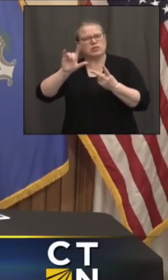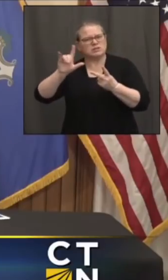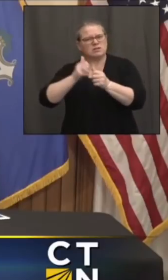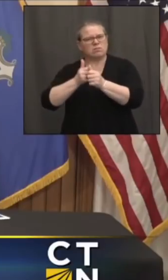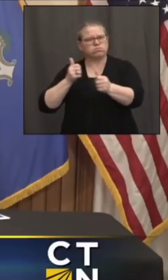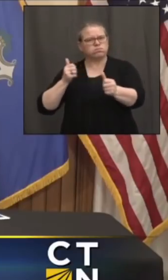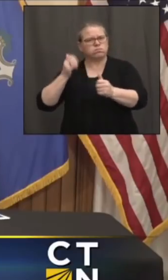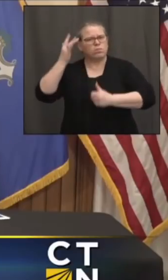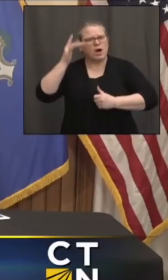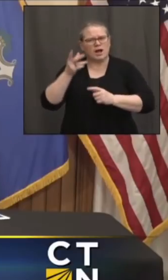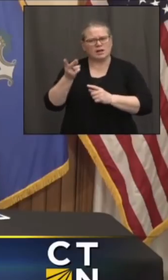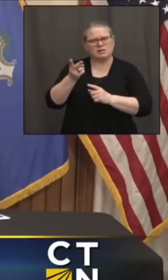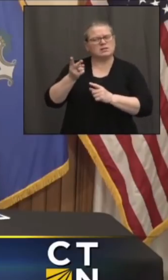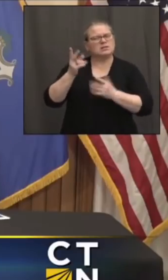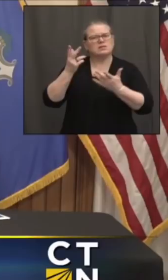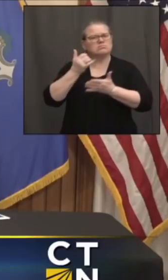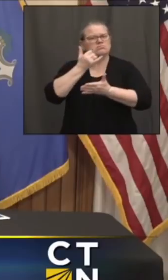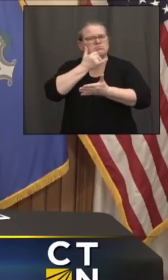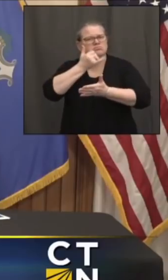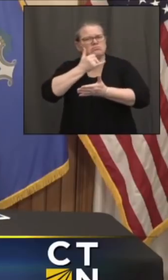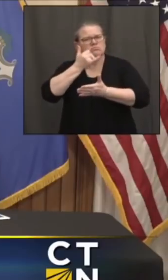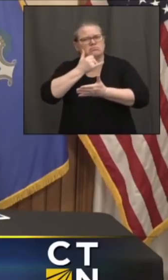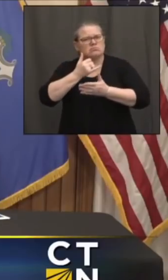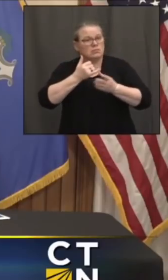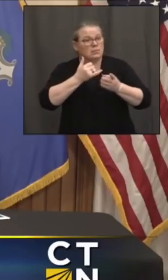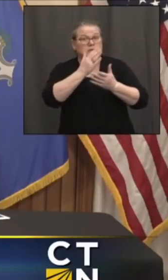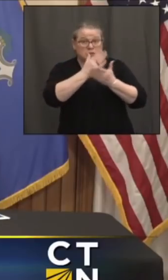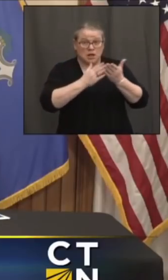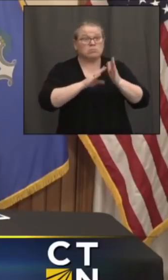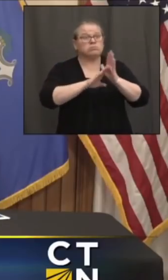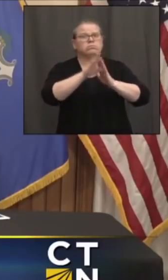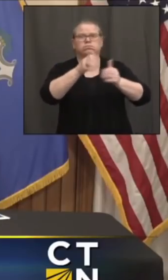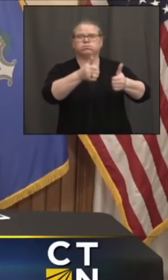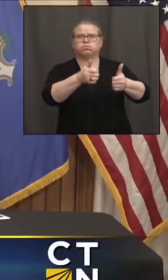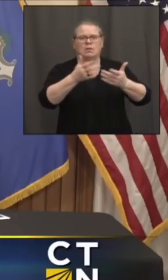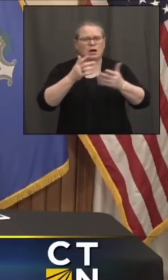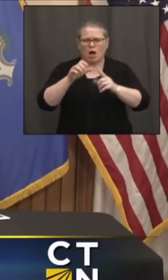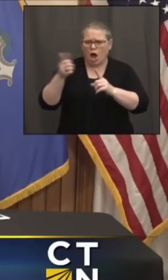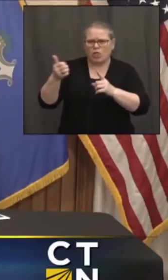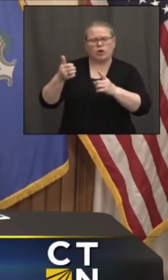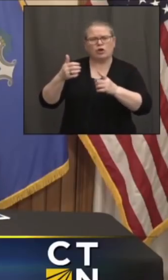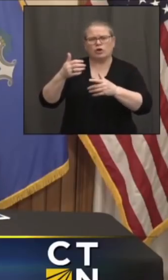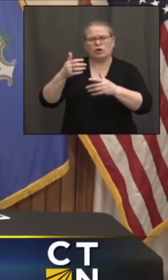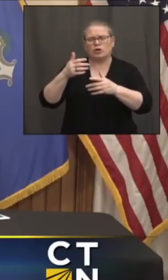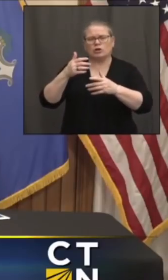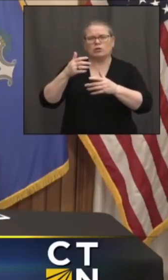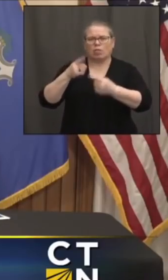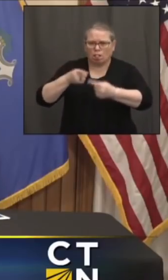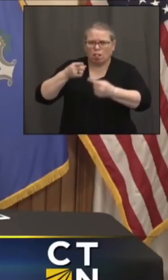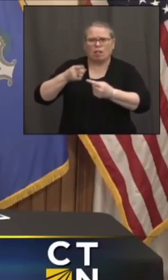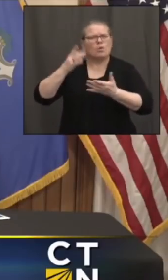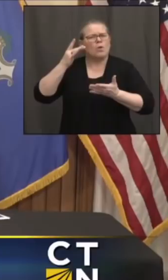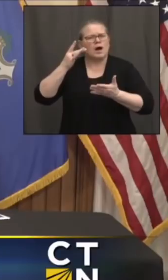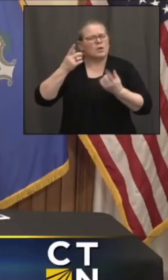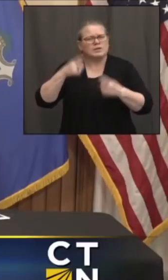studied what's going on in some of these cities that seem to be lagging a little bit behind.